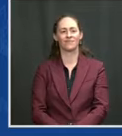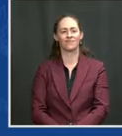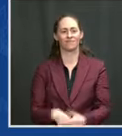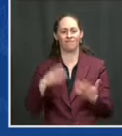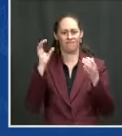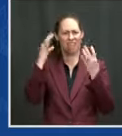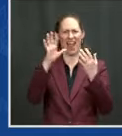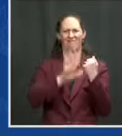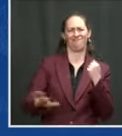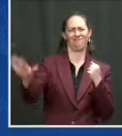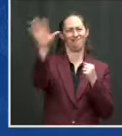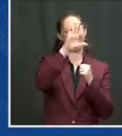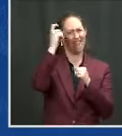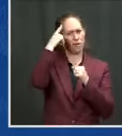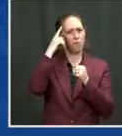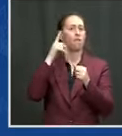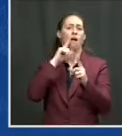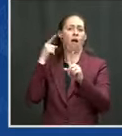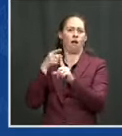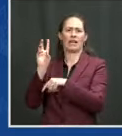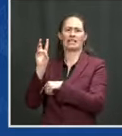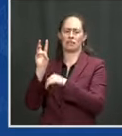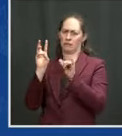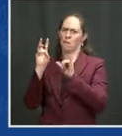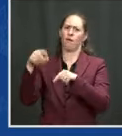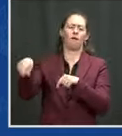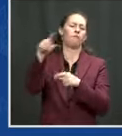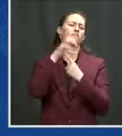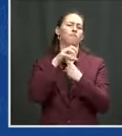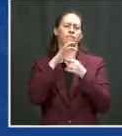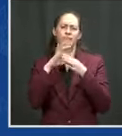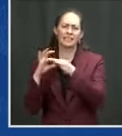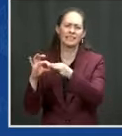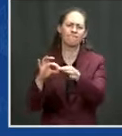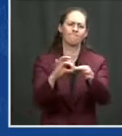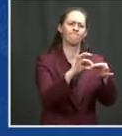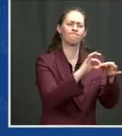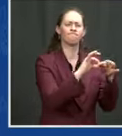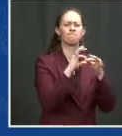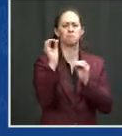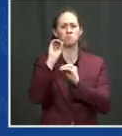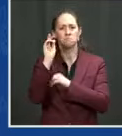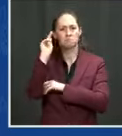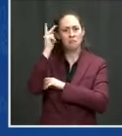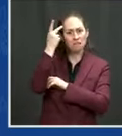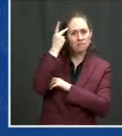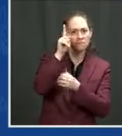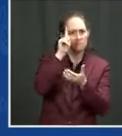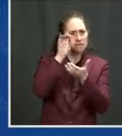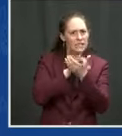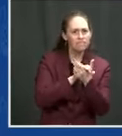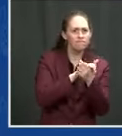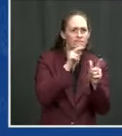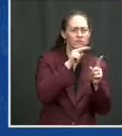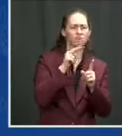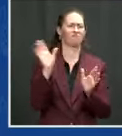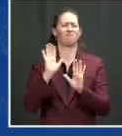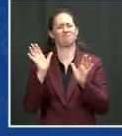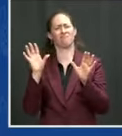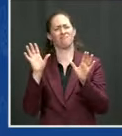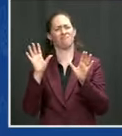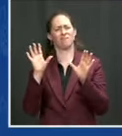essential partners in this effort. And they know it isn't about politics. It's about saving lives and livelihoods, rebuilding our